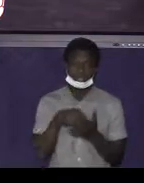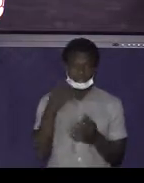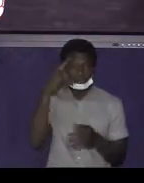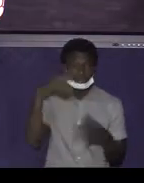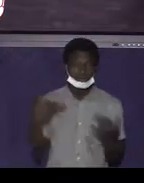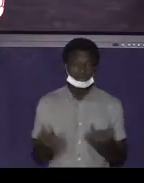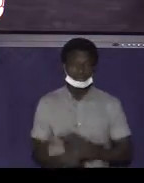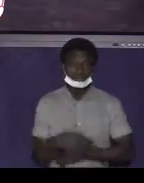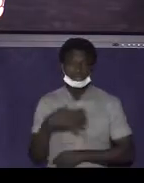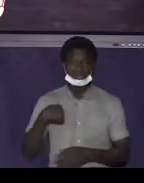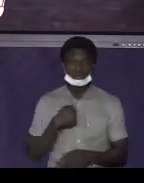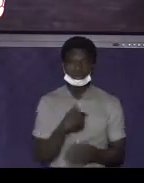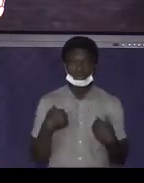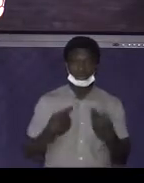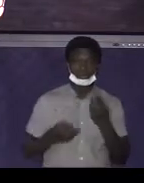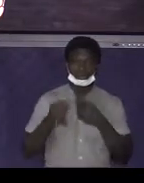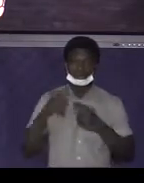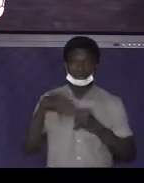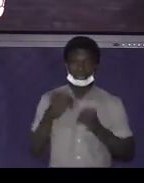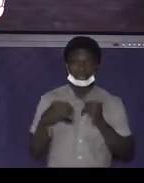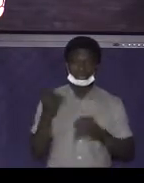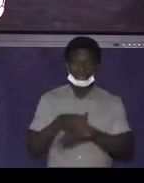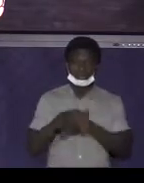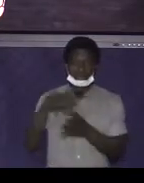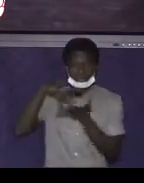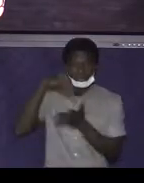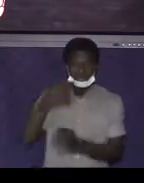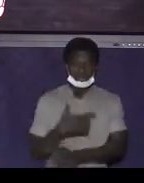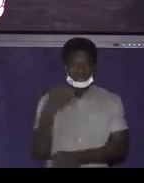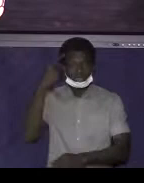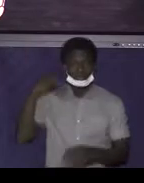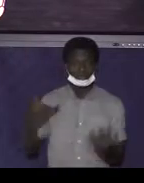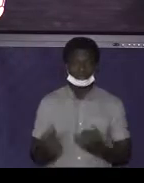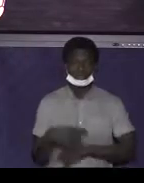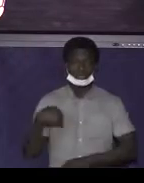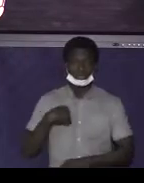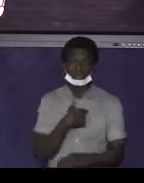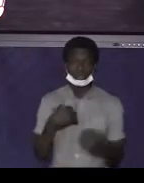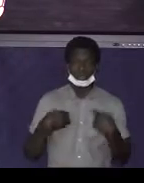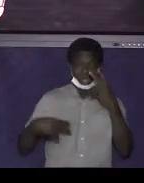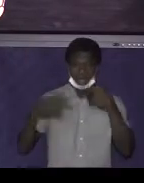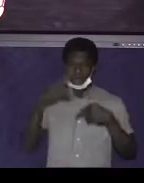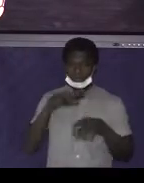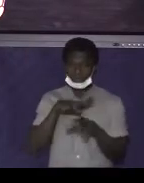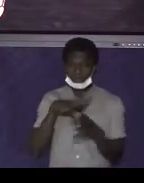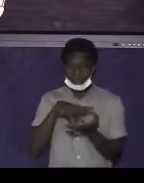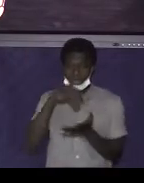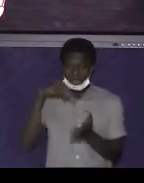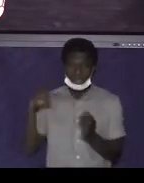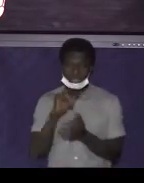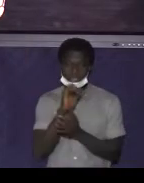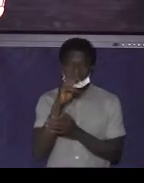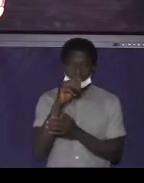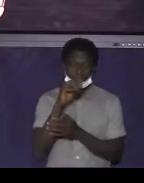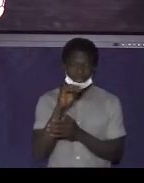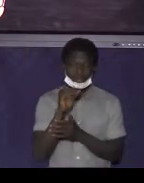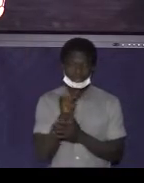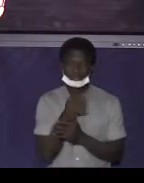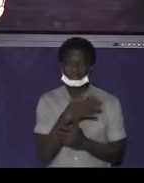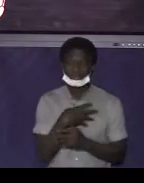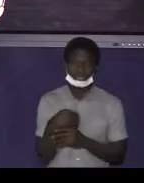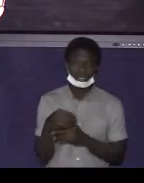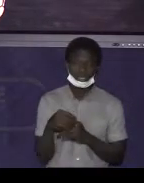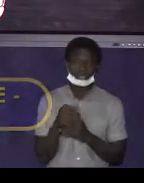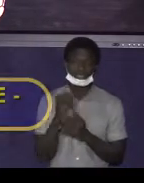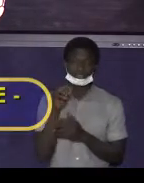today. We have come to the end of the English Studies lesson for today. We had fun learning idioms and idiomatic expressions,